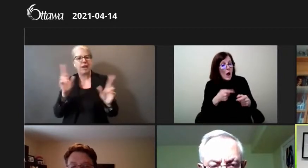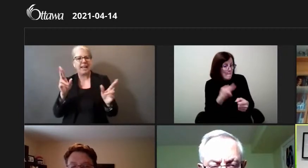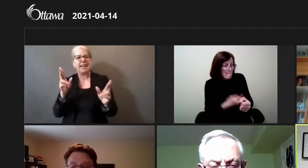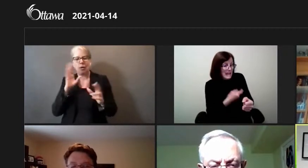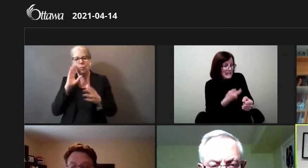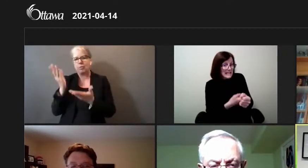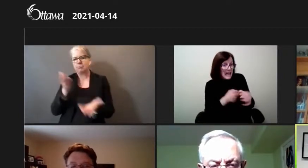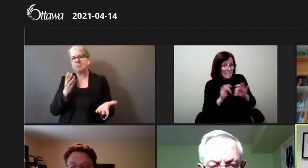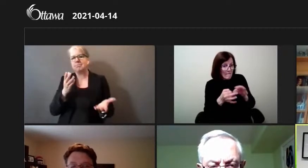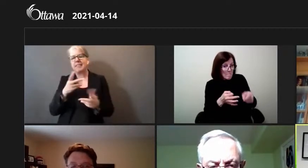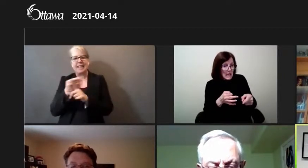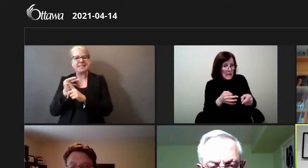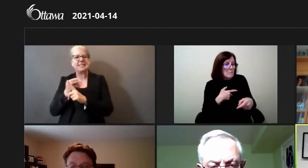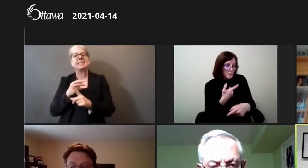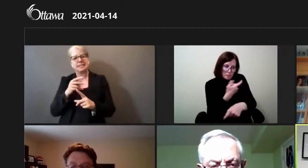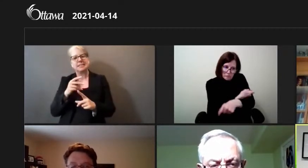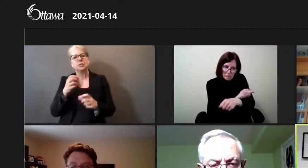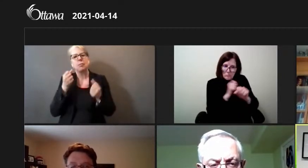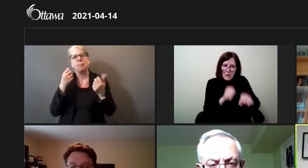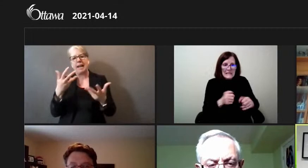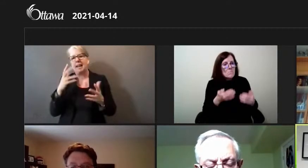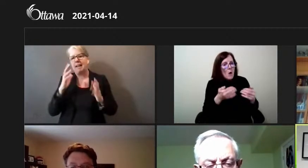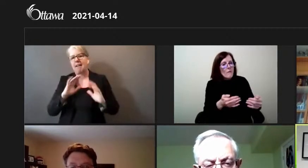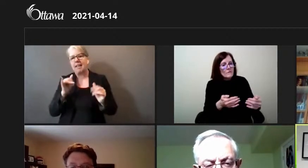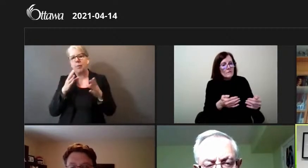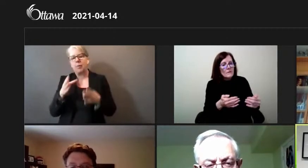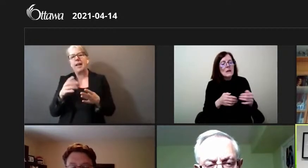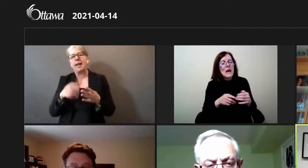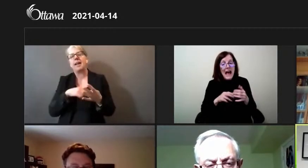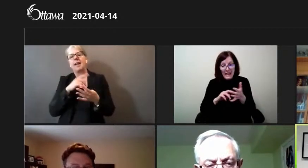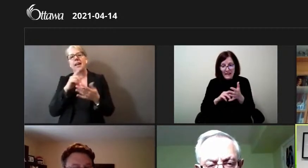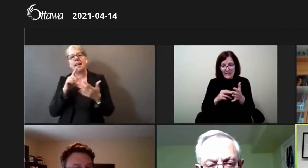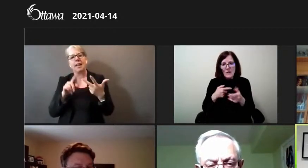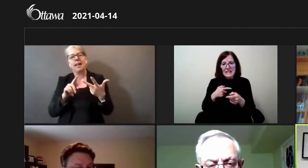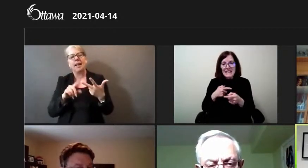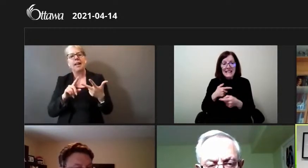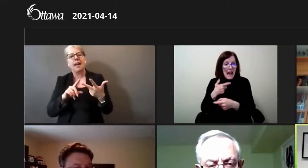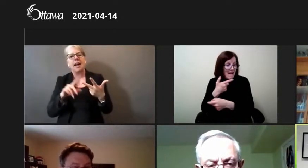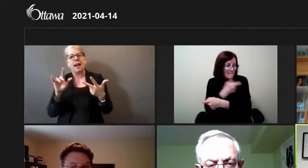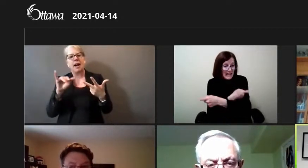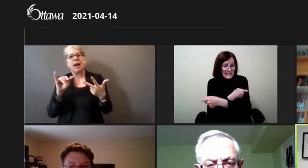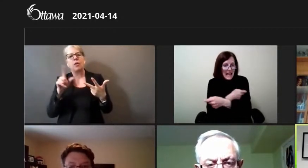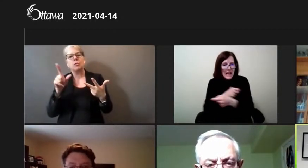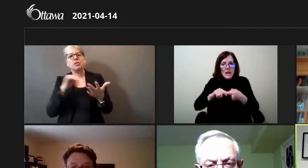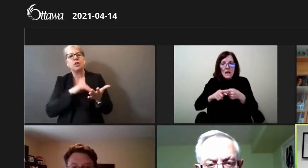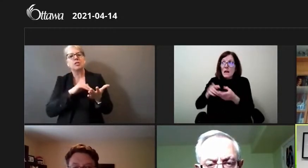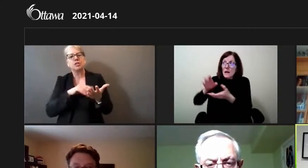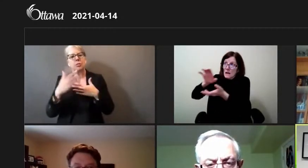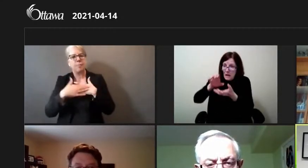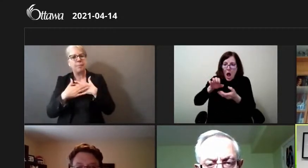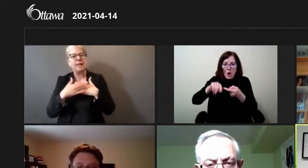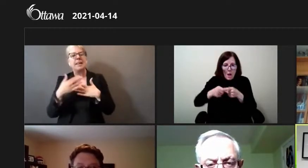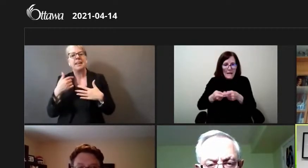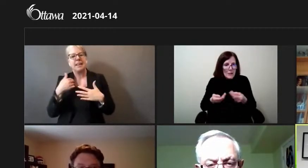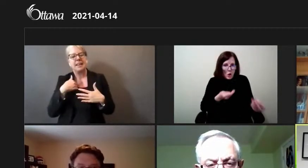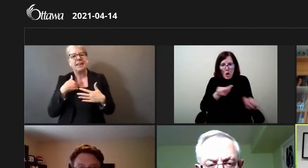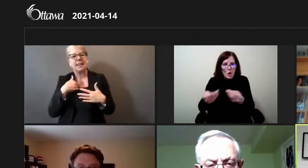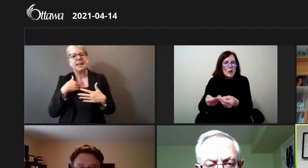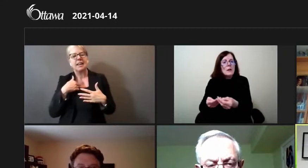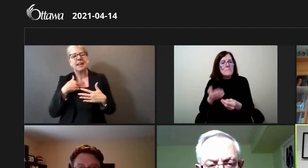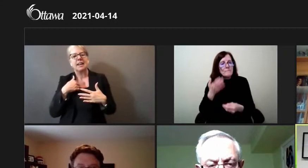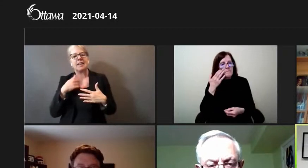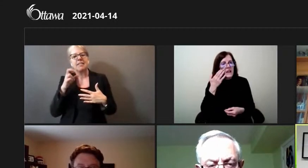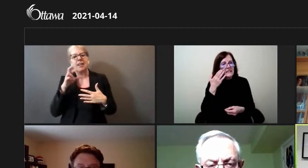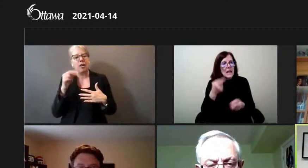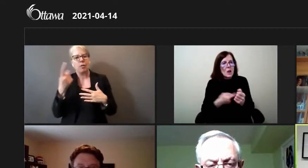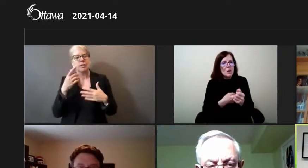those clients will be done that way. And then finally, because I know Dr. Malotny would remind me of this, because Vera does all the time,